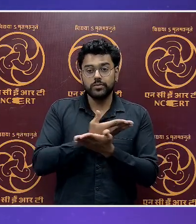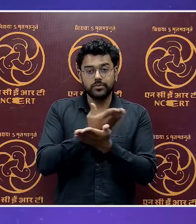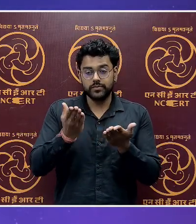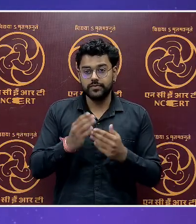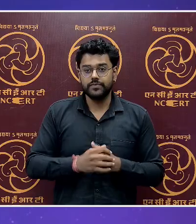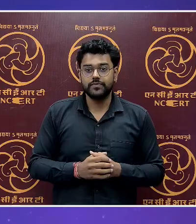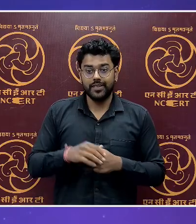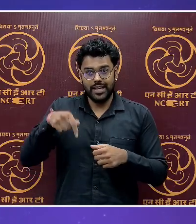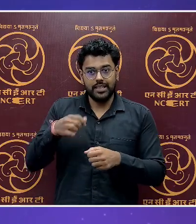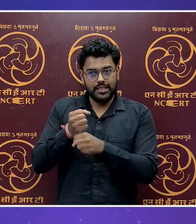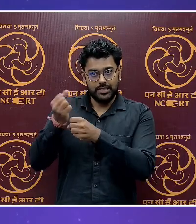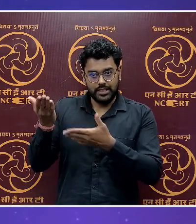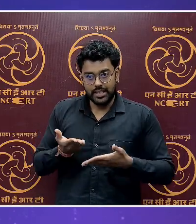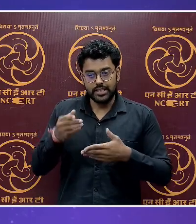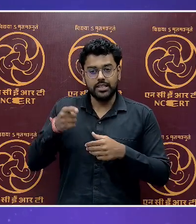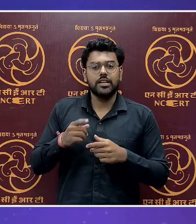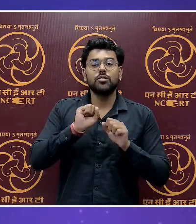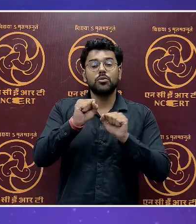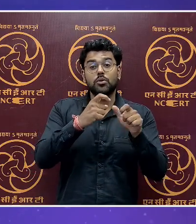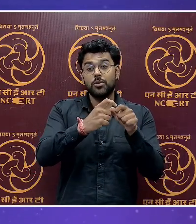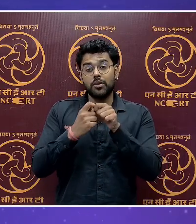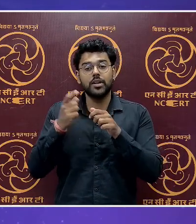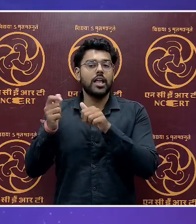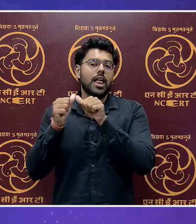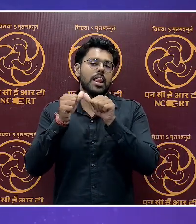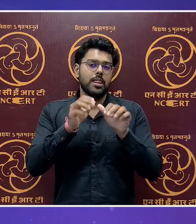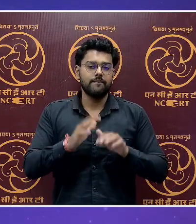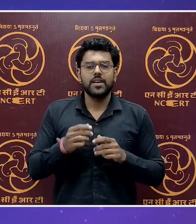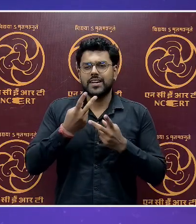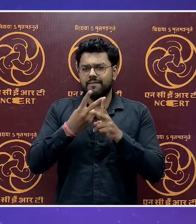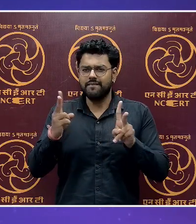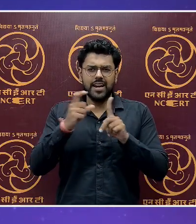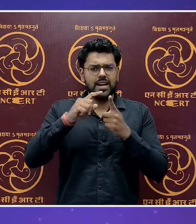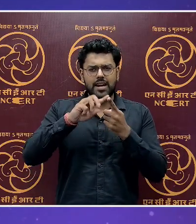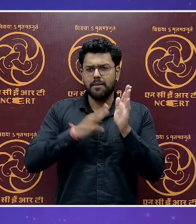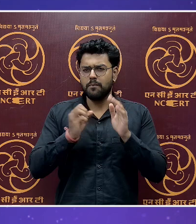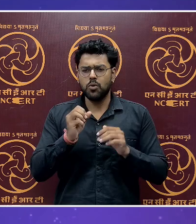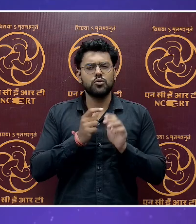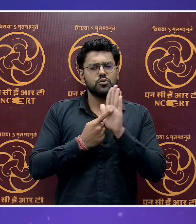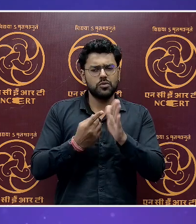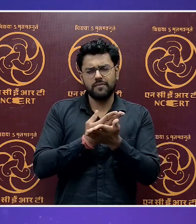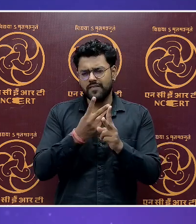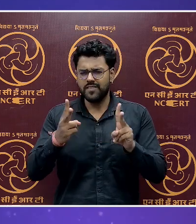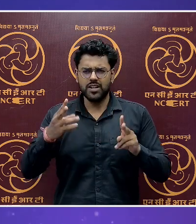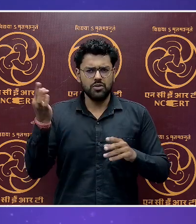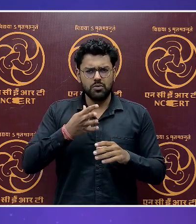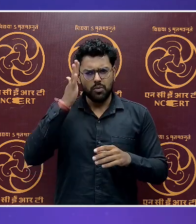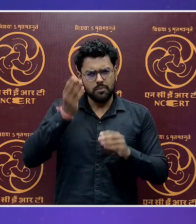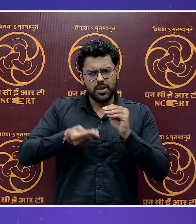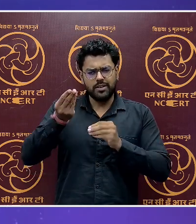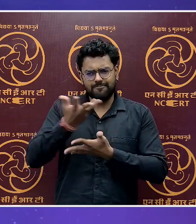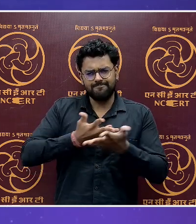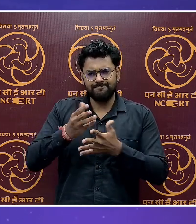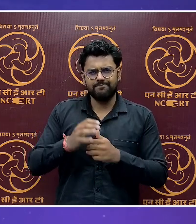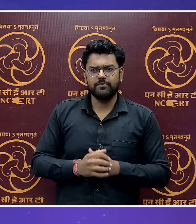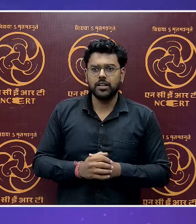my guests for the session who will be taking up queries, showing us a demonstration and introducing all the updated features and of course giving you